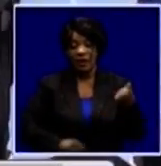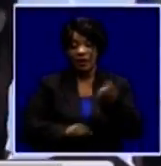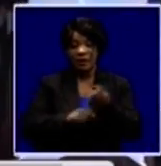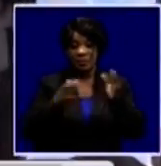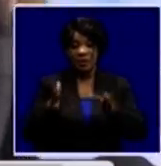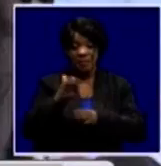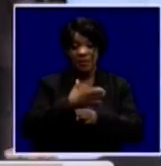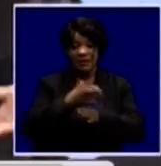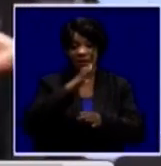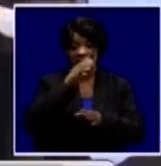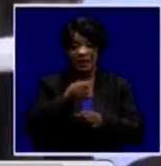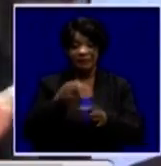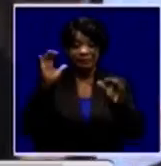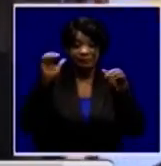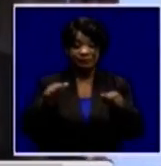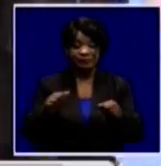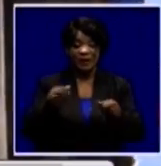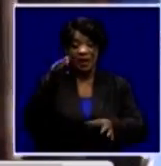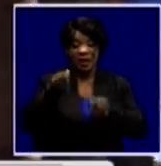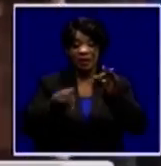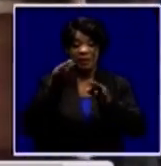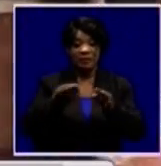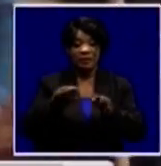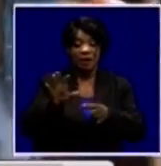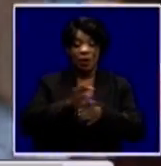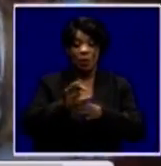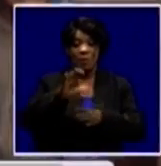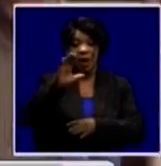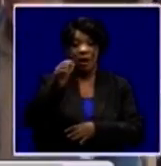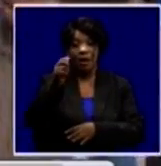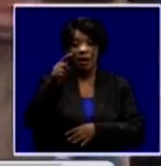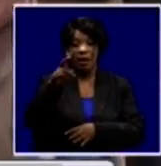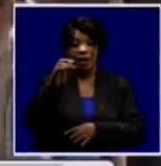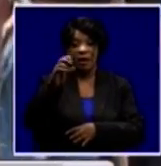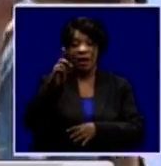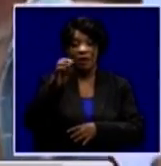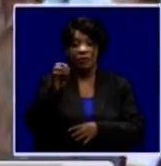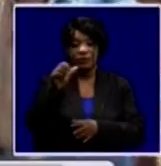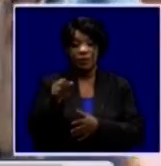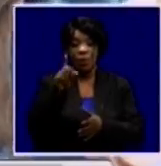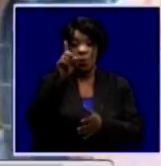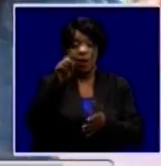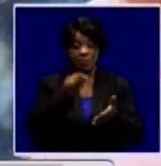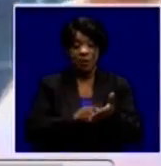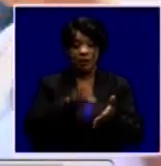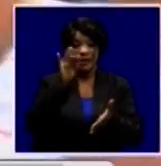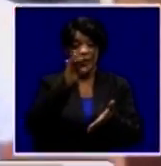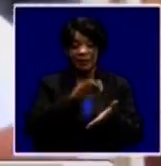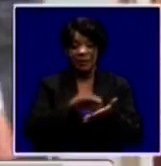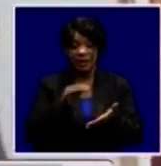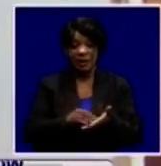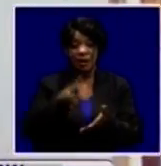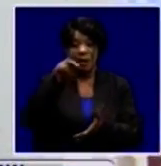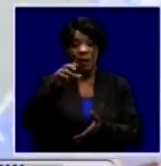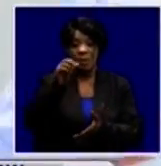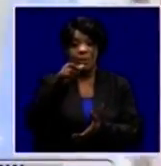Daniel Makina, who is in court for allegedly stealing copper cathodes worth 1.8 million kwacha, which belongs to Politra Zambia